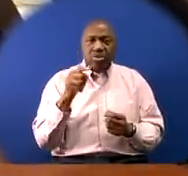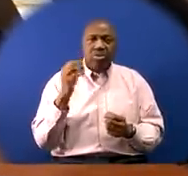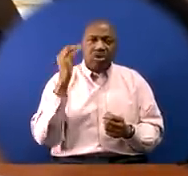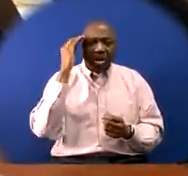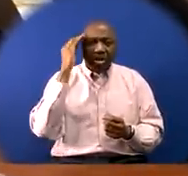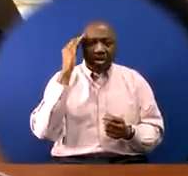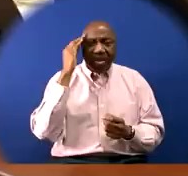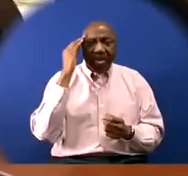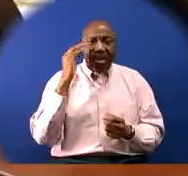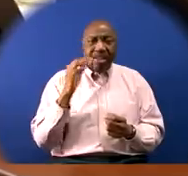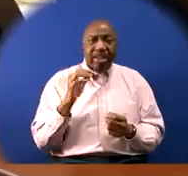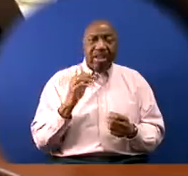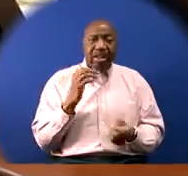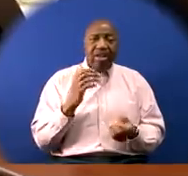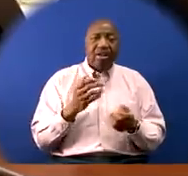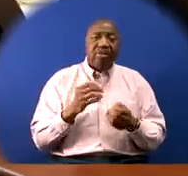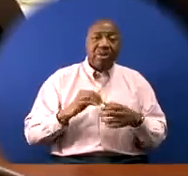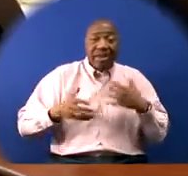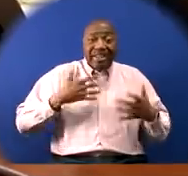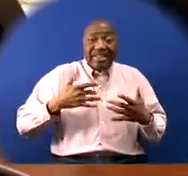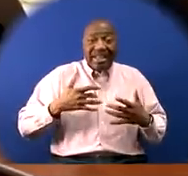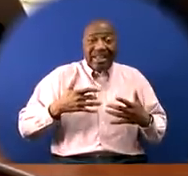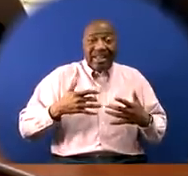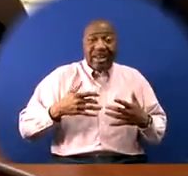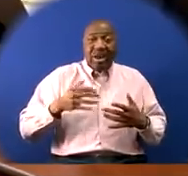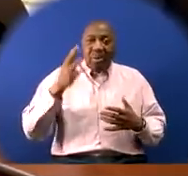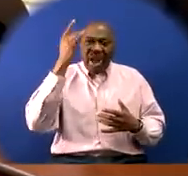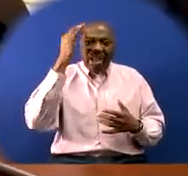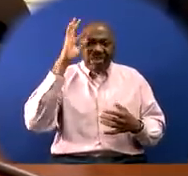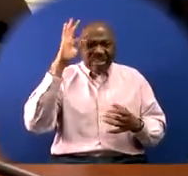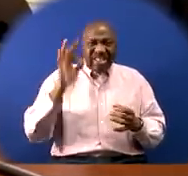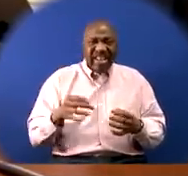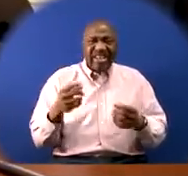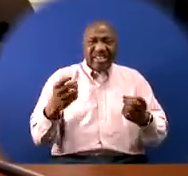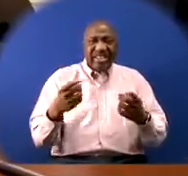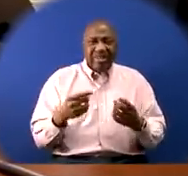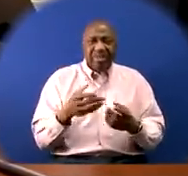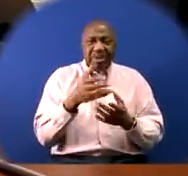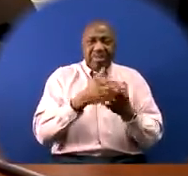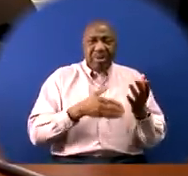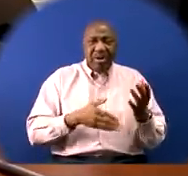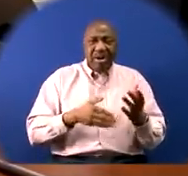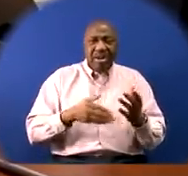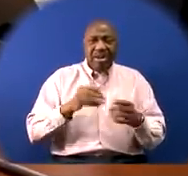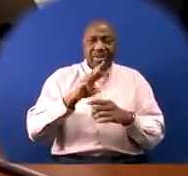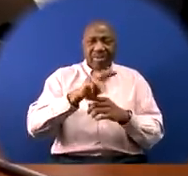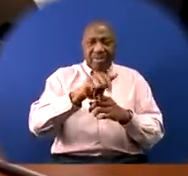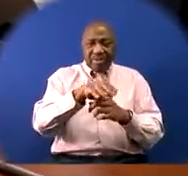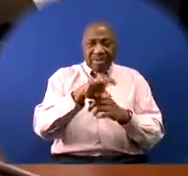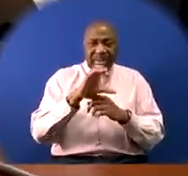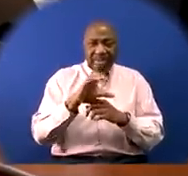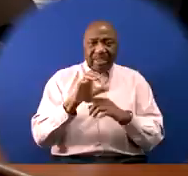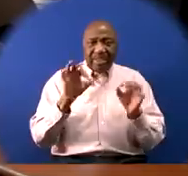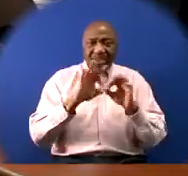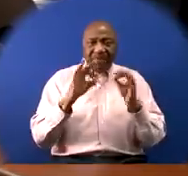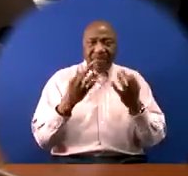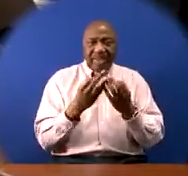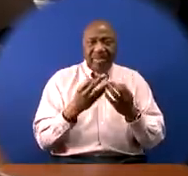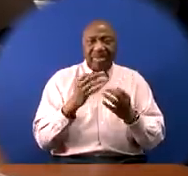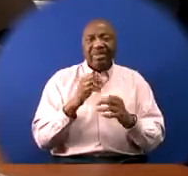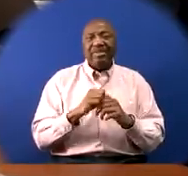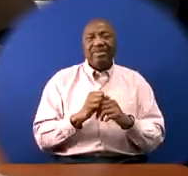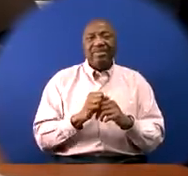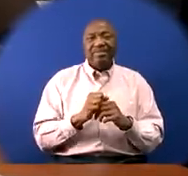about the decision you just made to become a part of these brothers and sisters who call themselves family in the Lord's